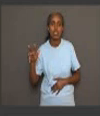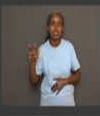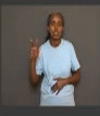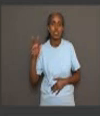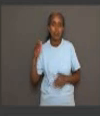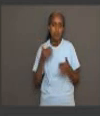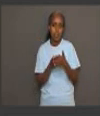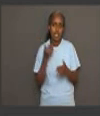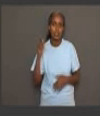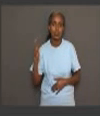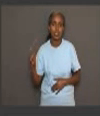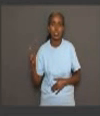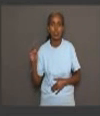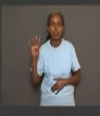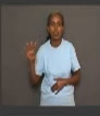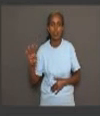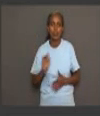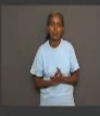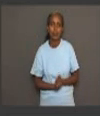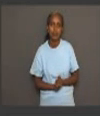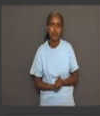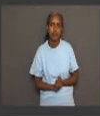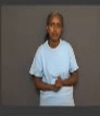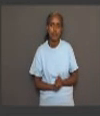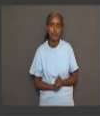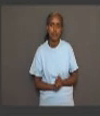3 -1, 4.